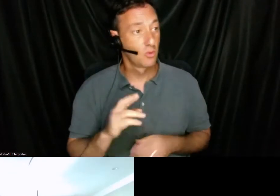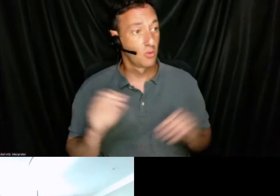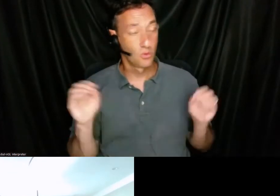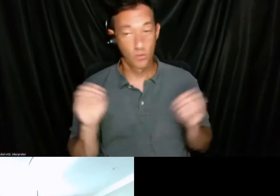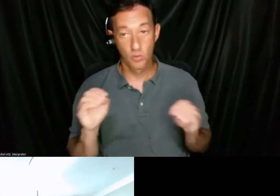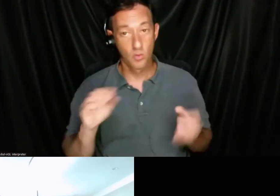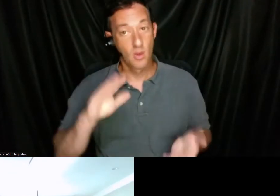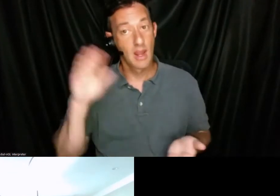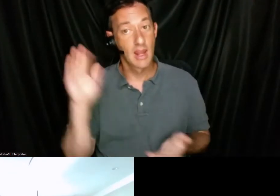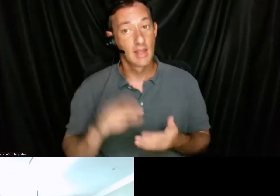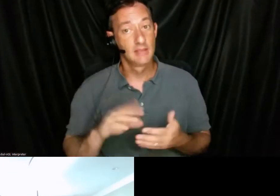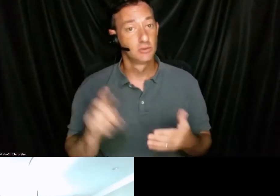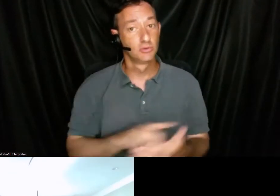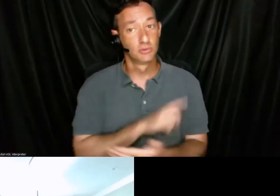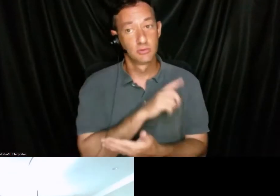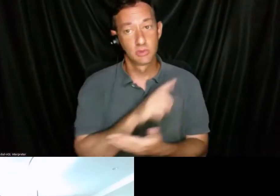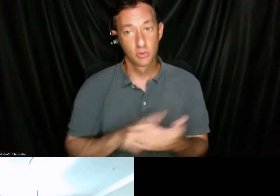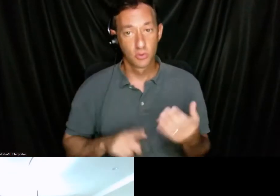way